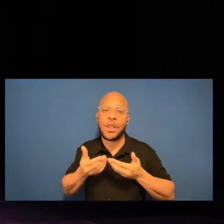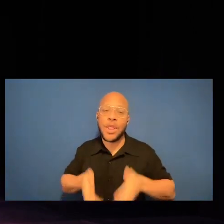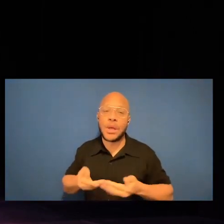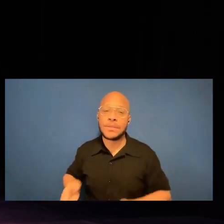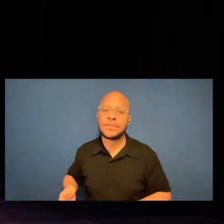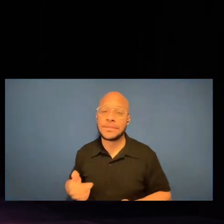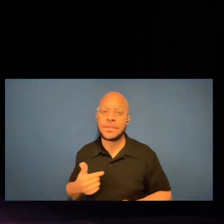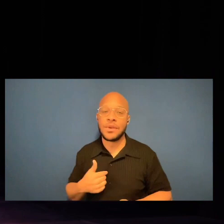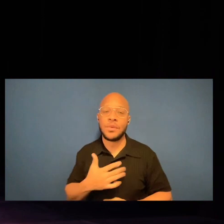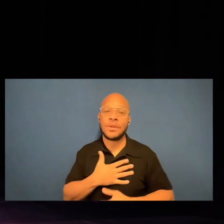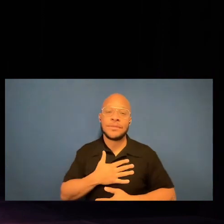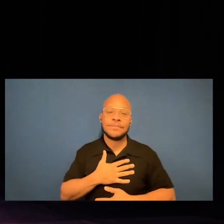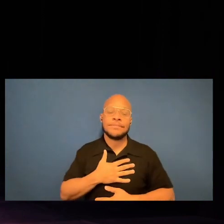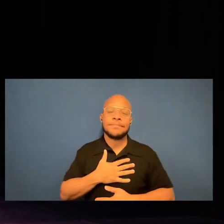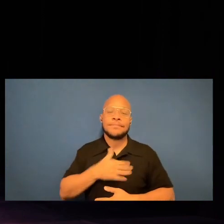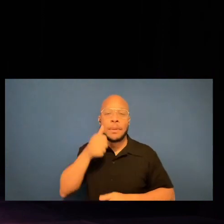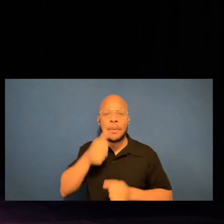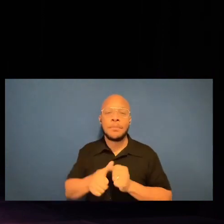breath.